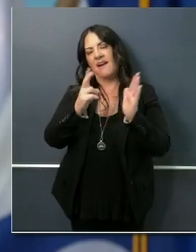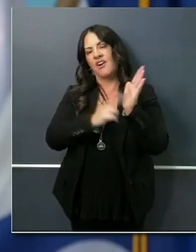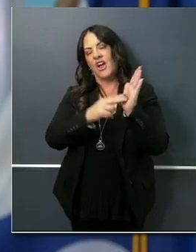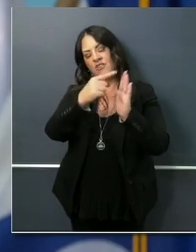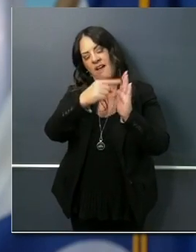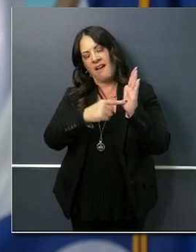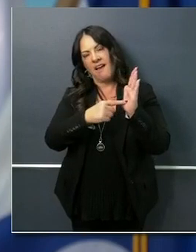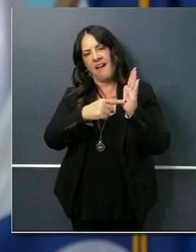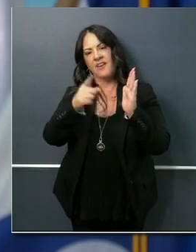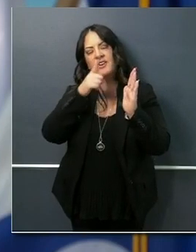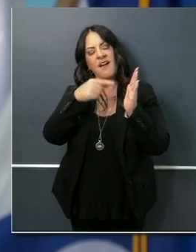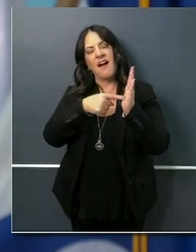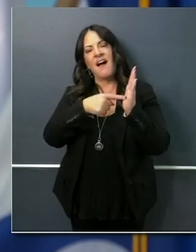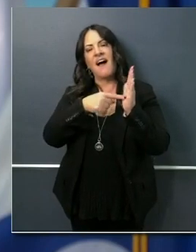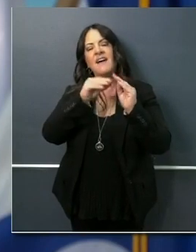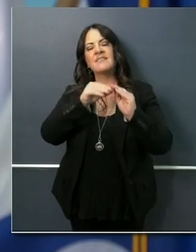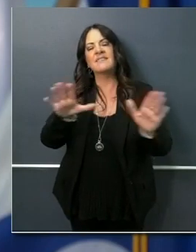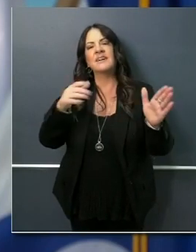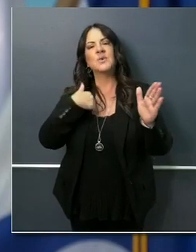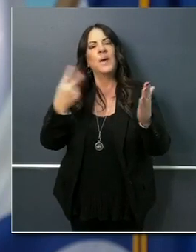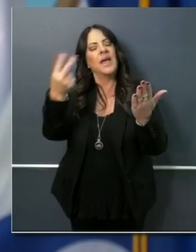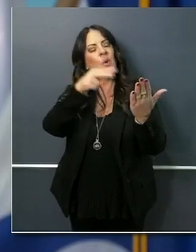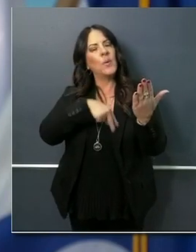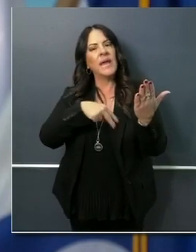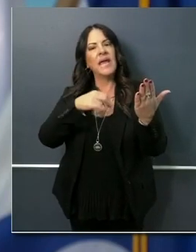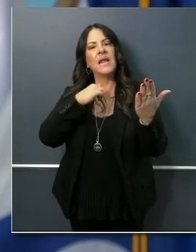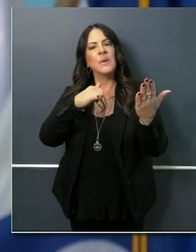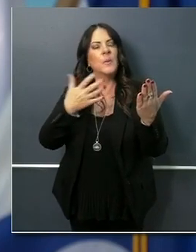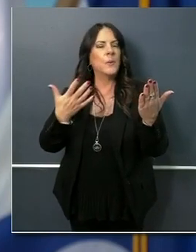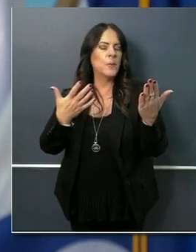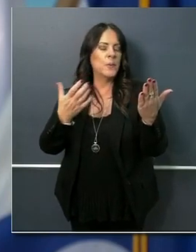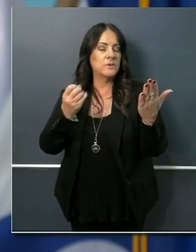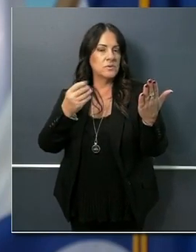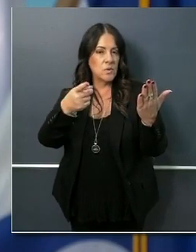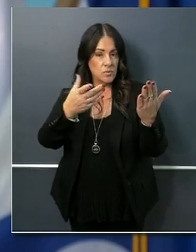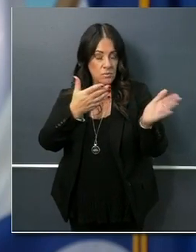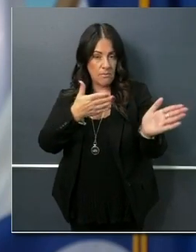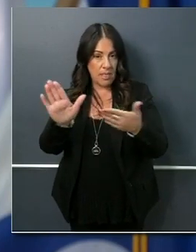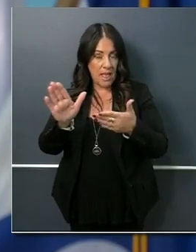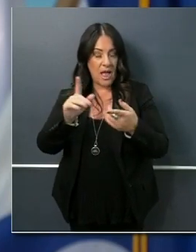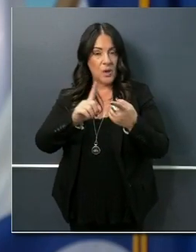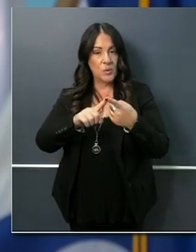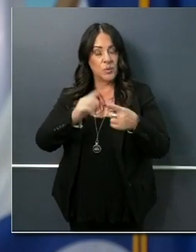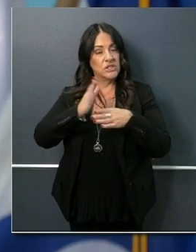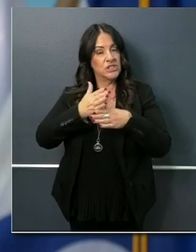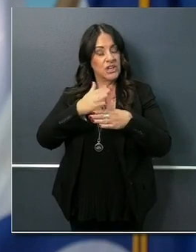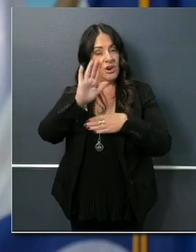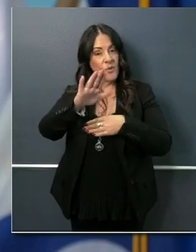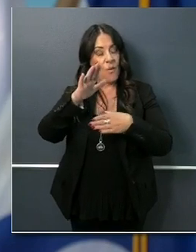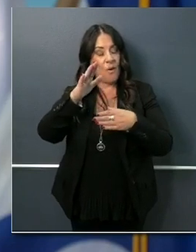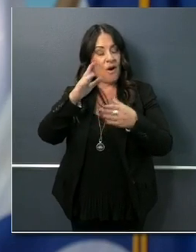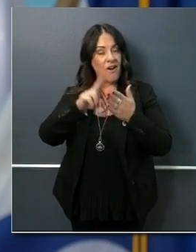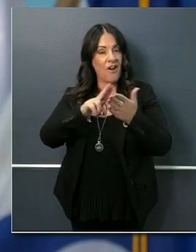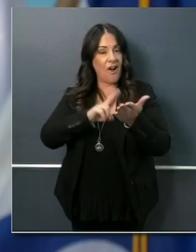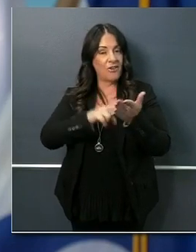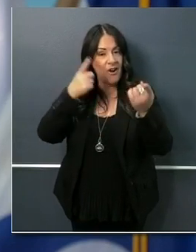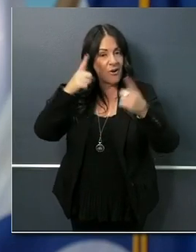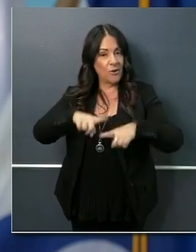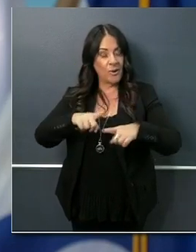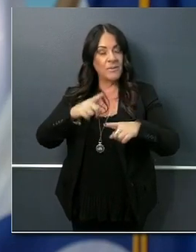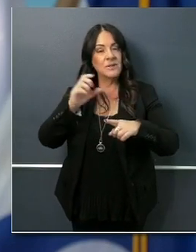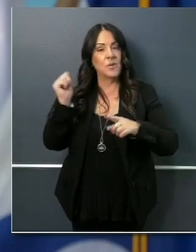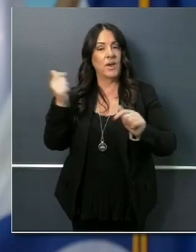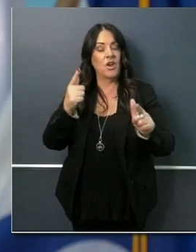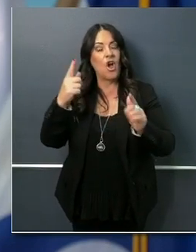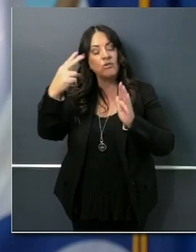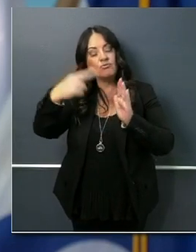request. I understand lawmakers have as well. So do you have plans to publicly release that so that the public can see the